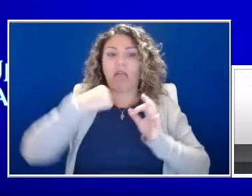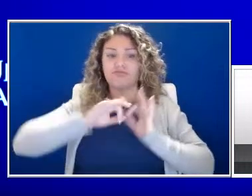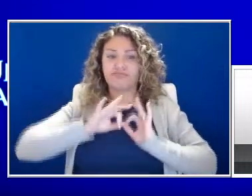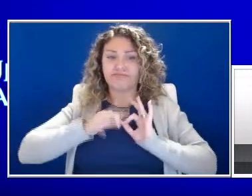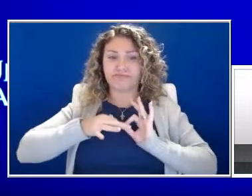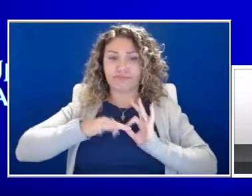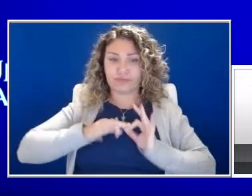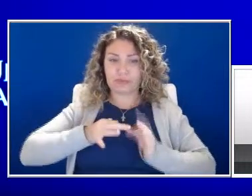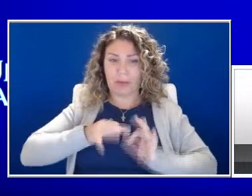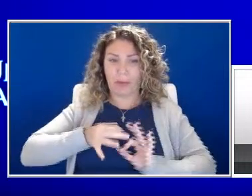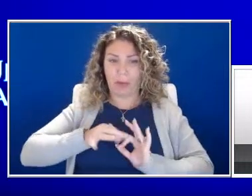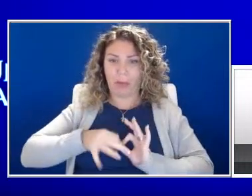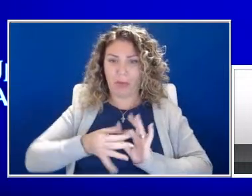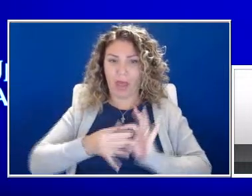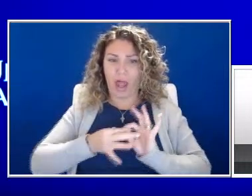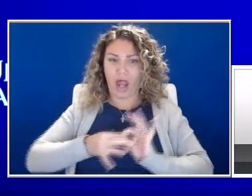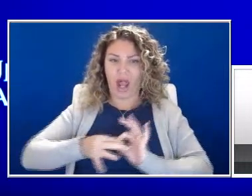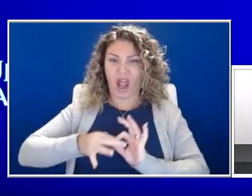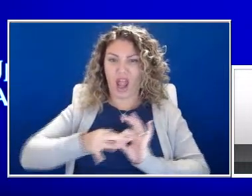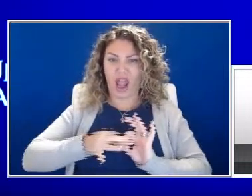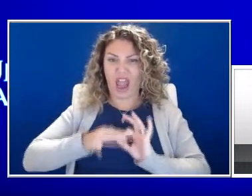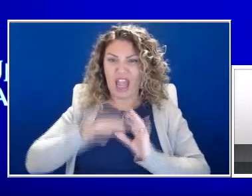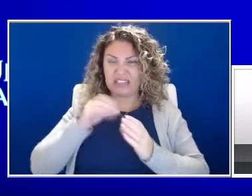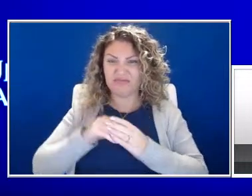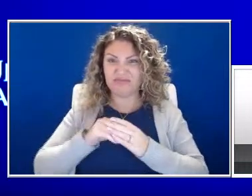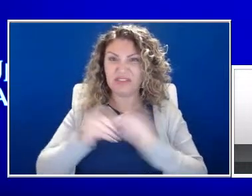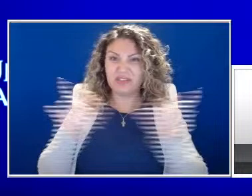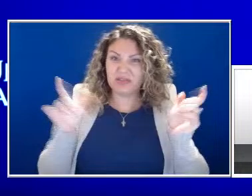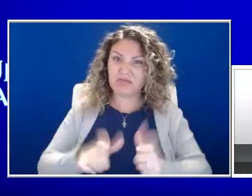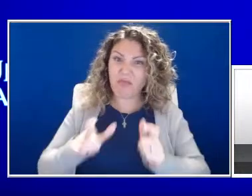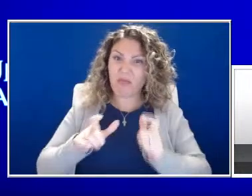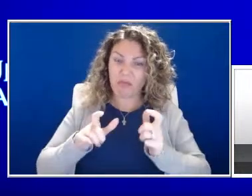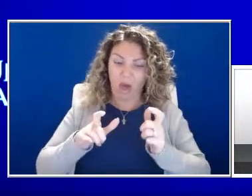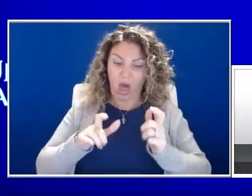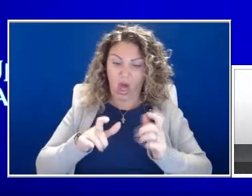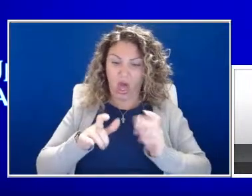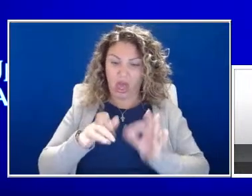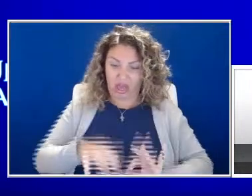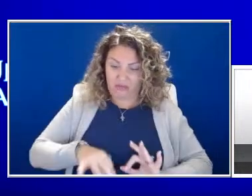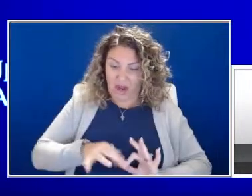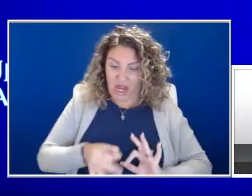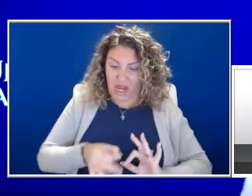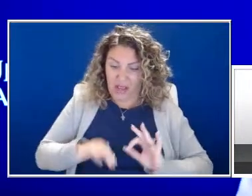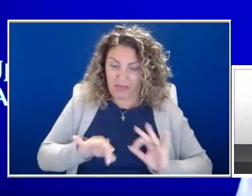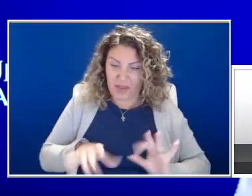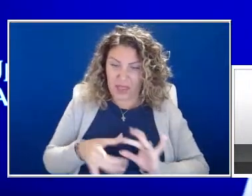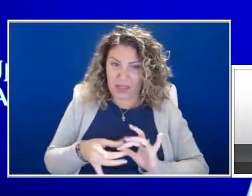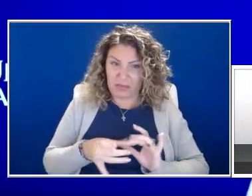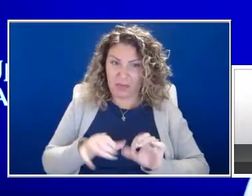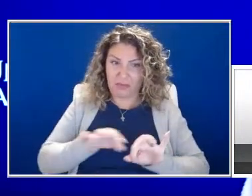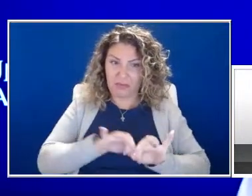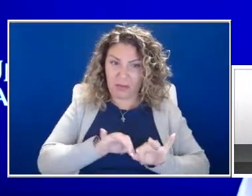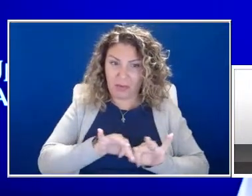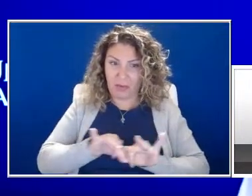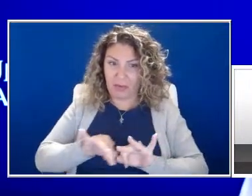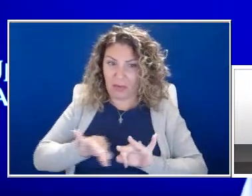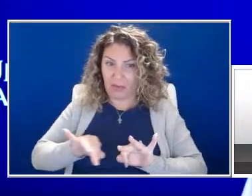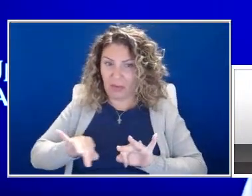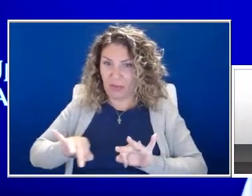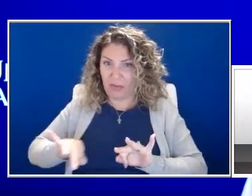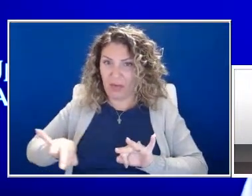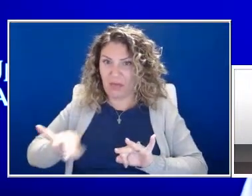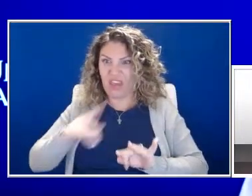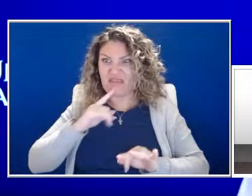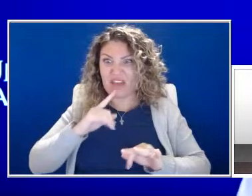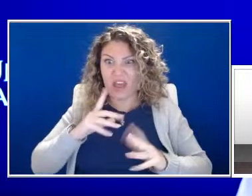different body parts. So especially in the small intestine, they can bring loops of bowel together. stick them together and end up having